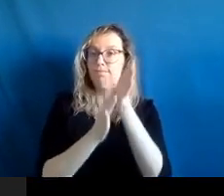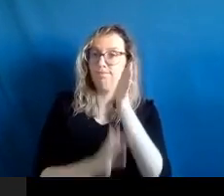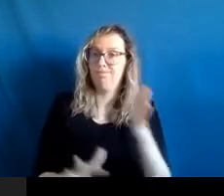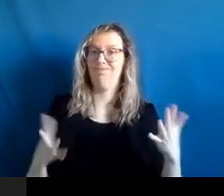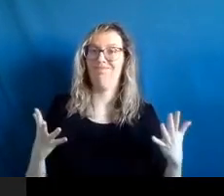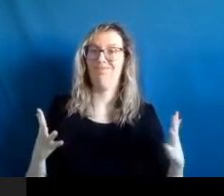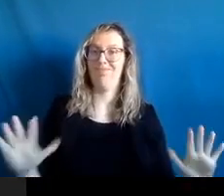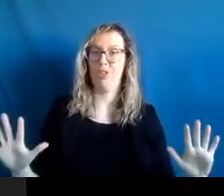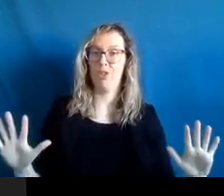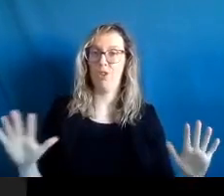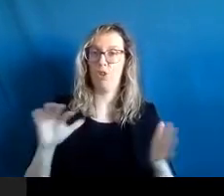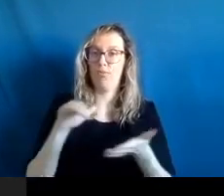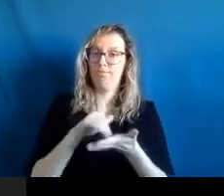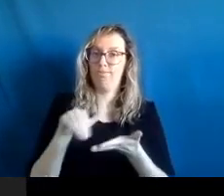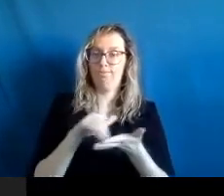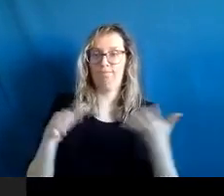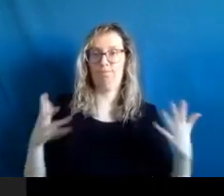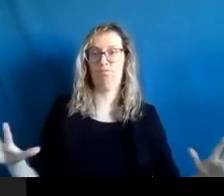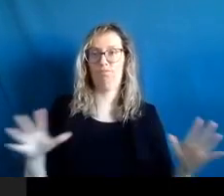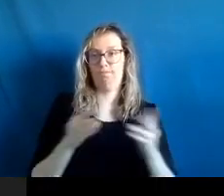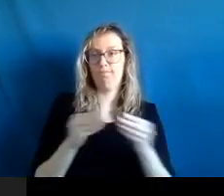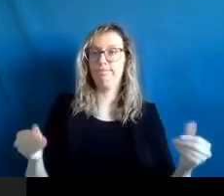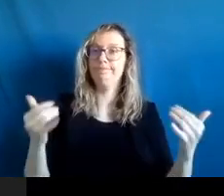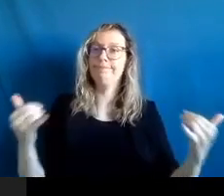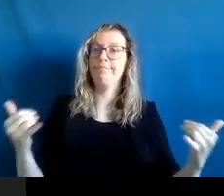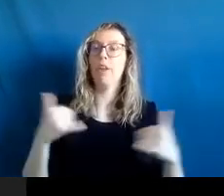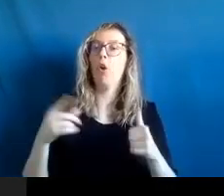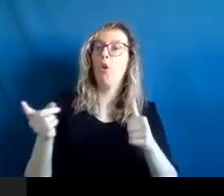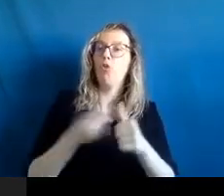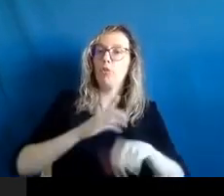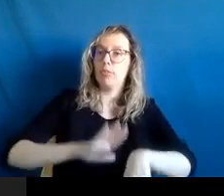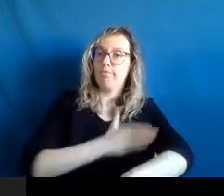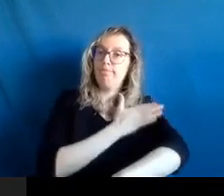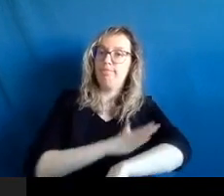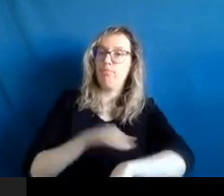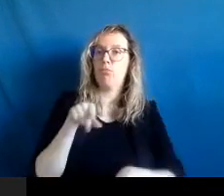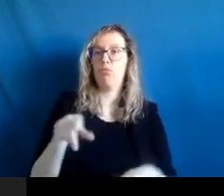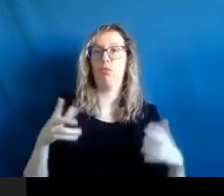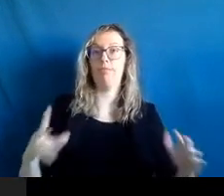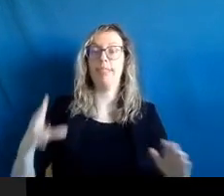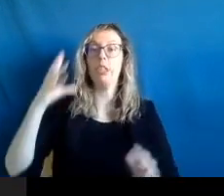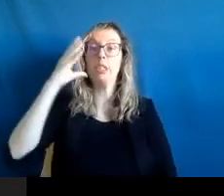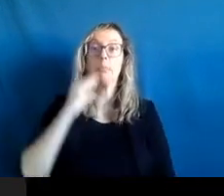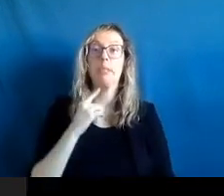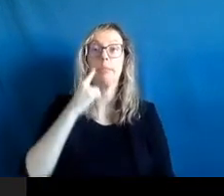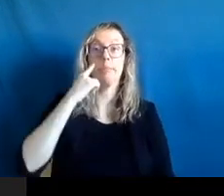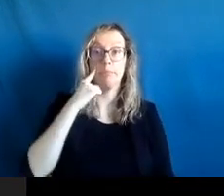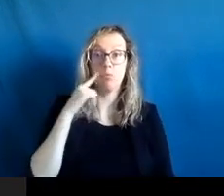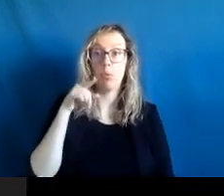righteousness. I invite you to join us in our opening hymn, "Were You There When They Crucified My Lord?"